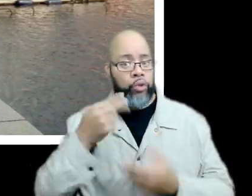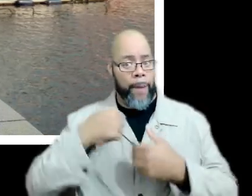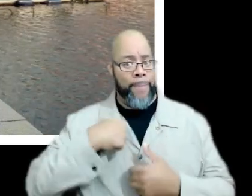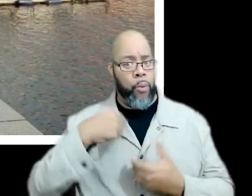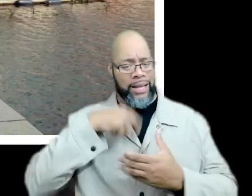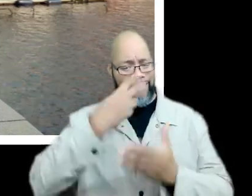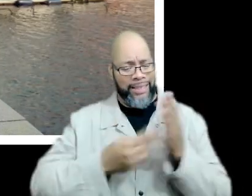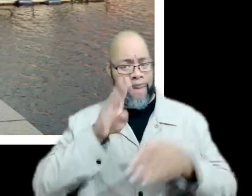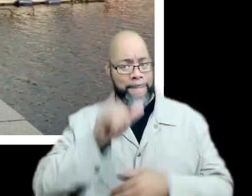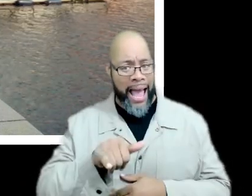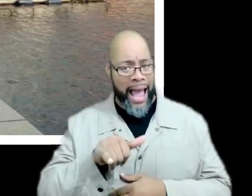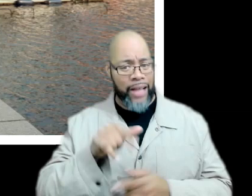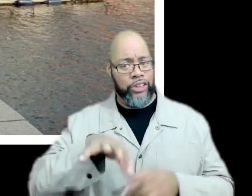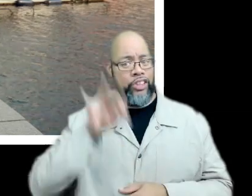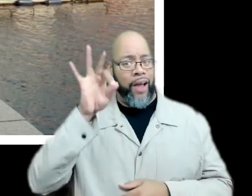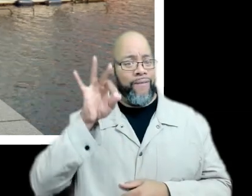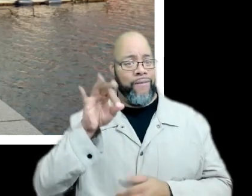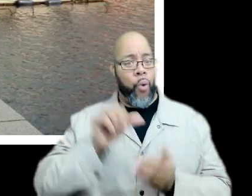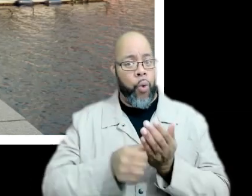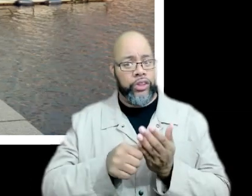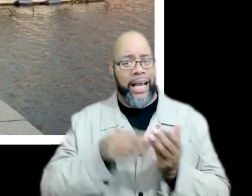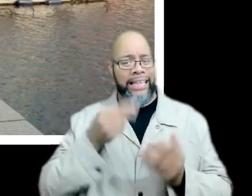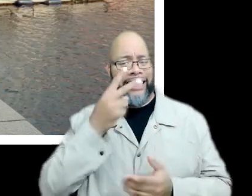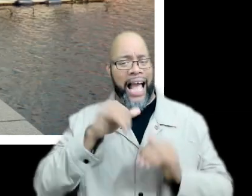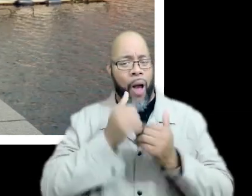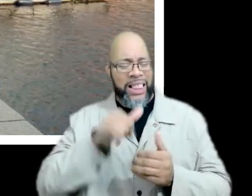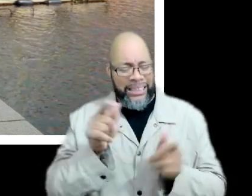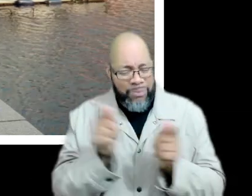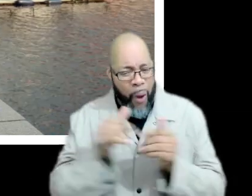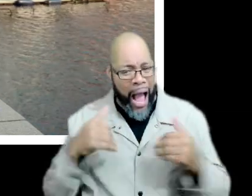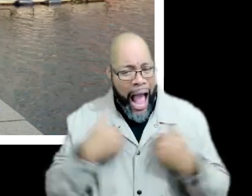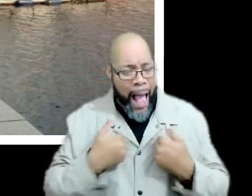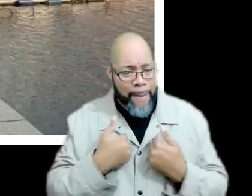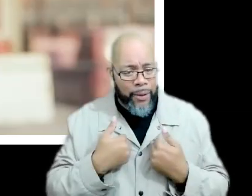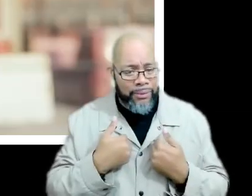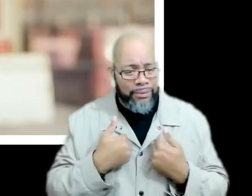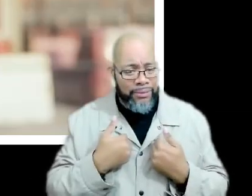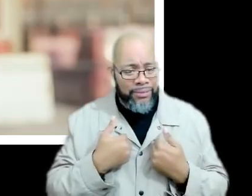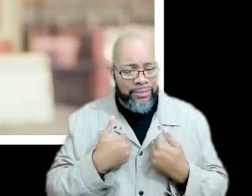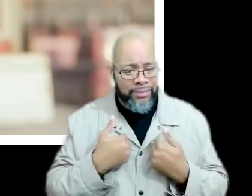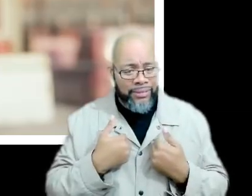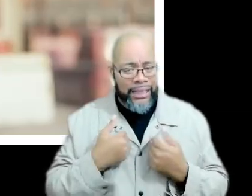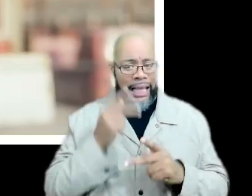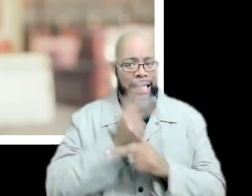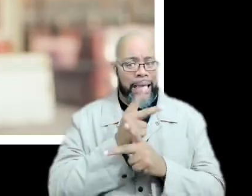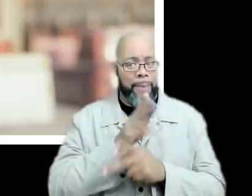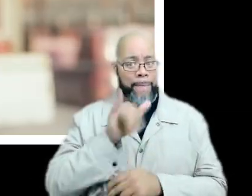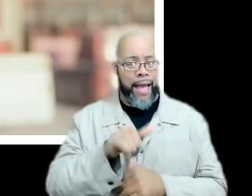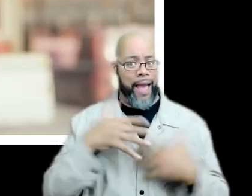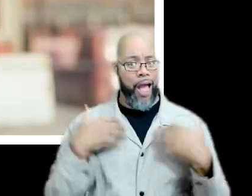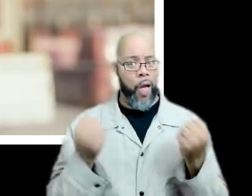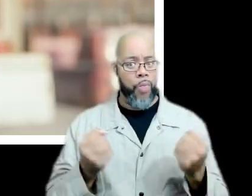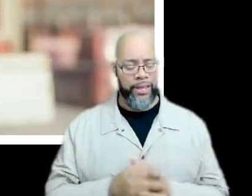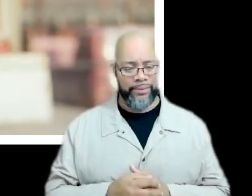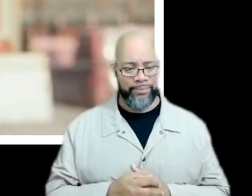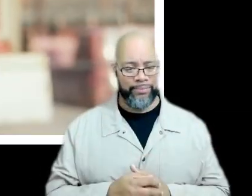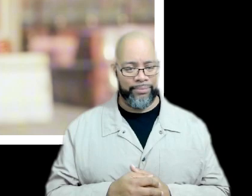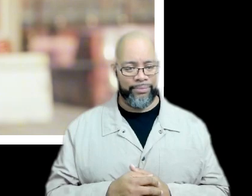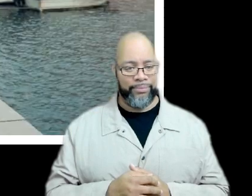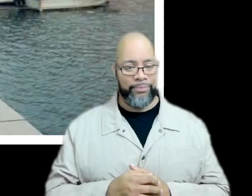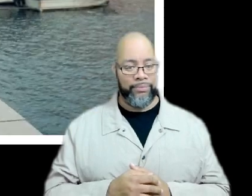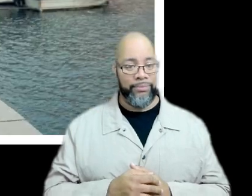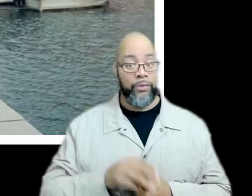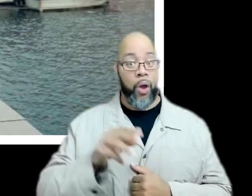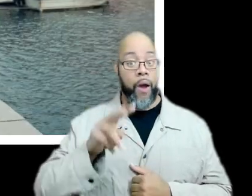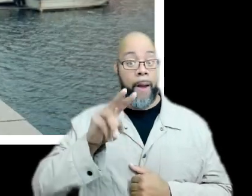me as we jump into the bay to discover oysters and see how this little animal is keeping the bay healthy.